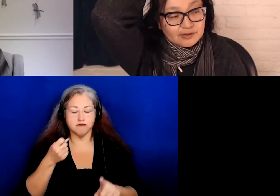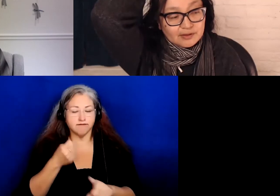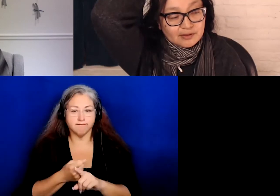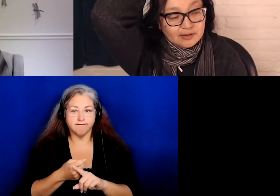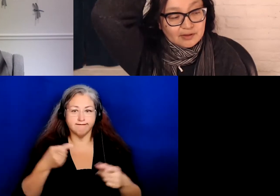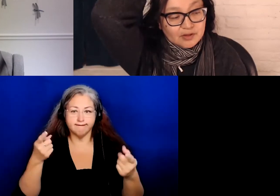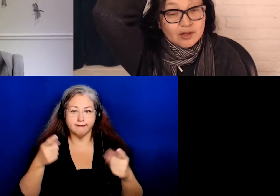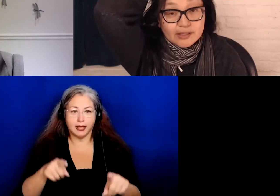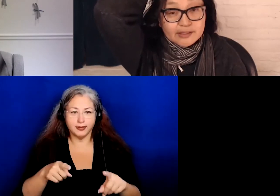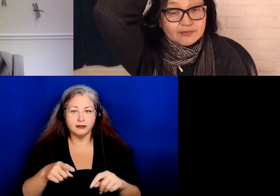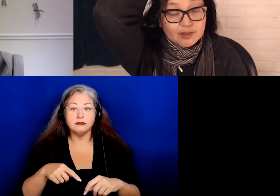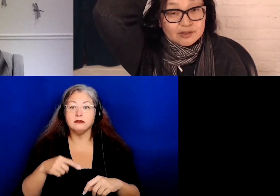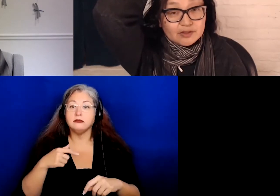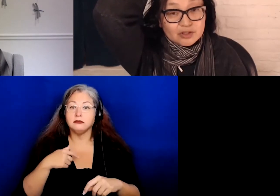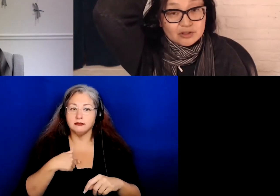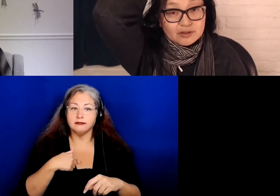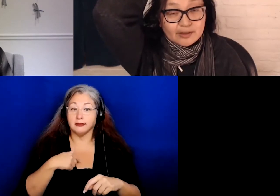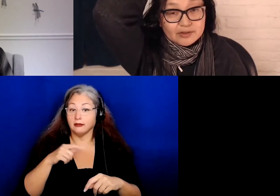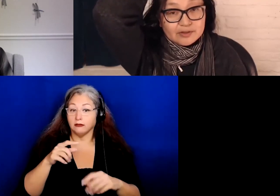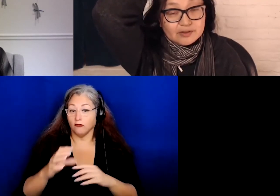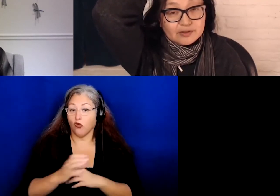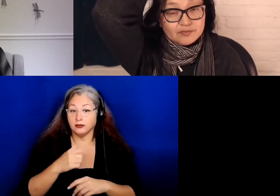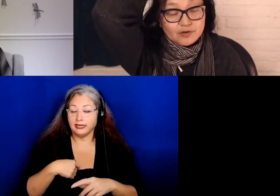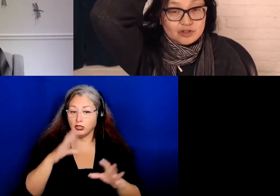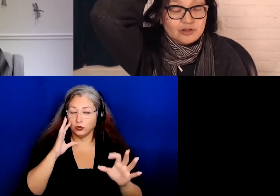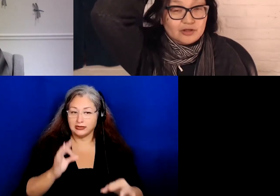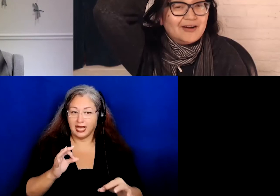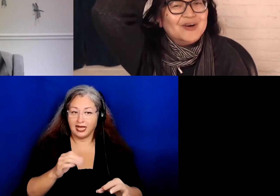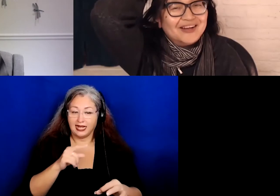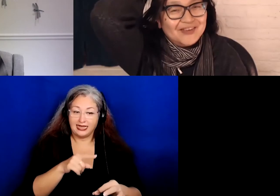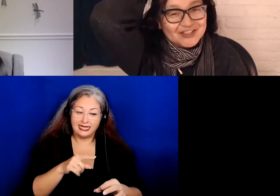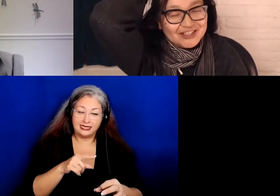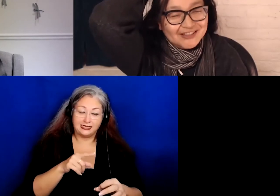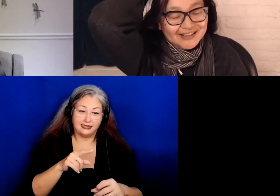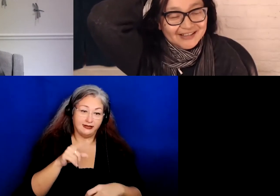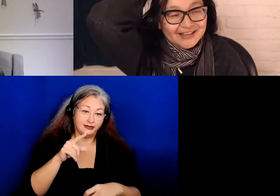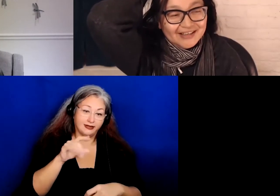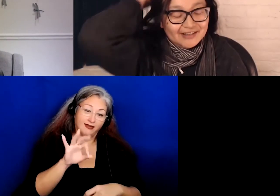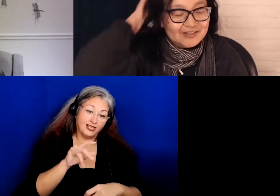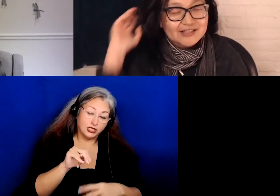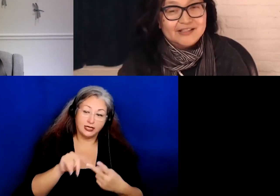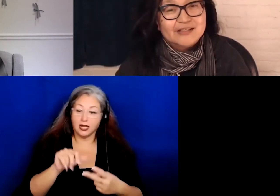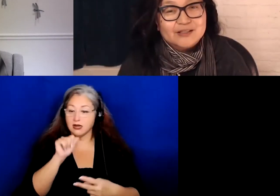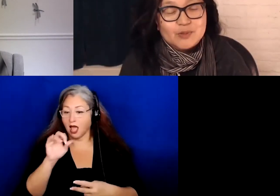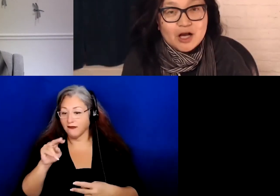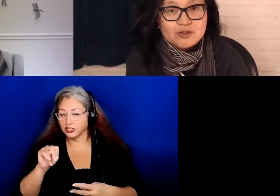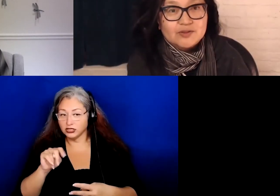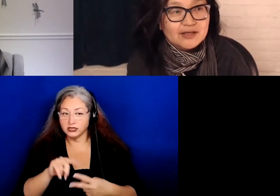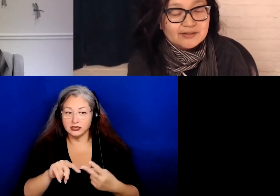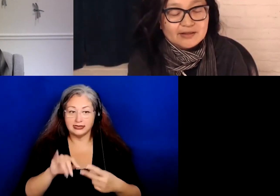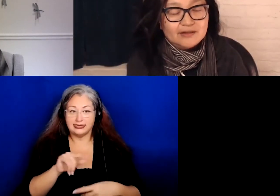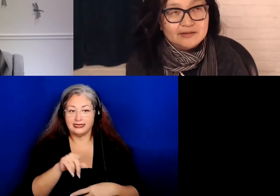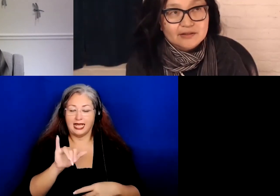is, so then I did have to make a decision about, is this fiction or not, or nonfiction? You know, is this, as